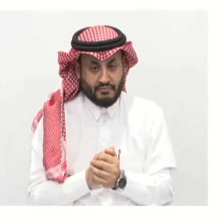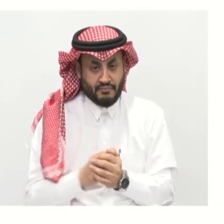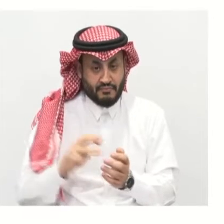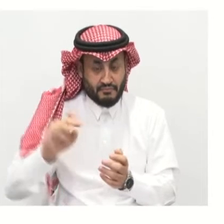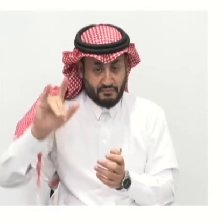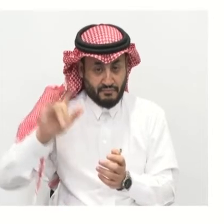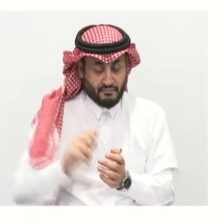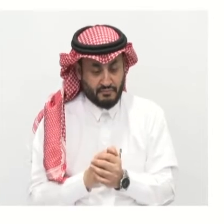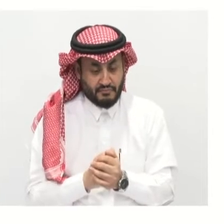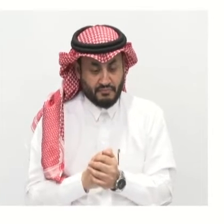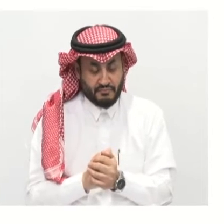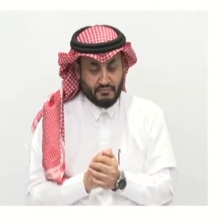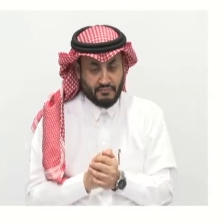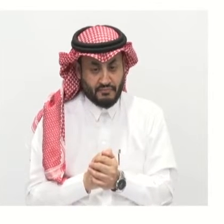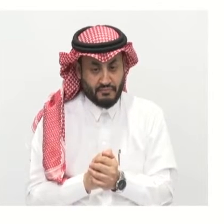my